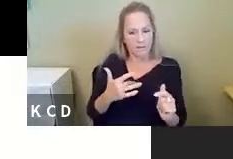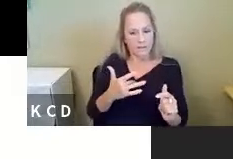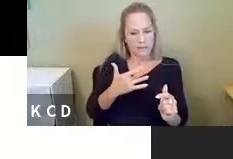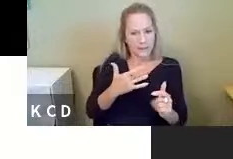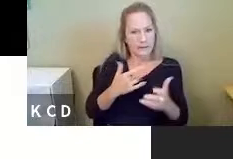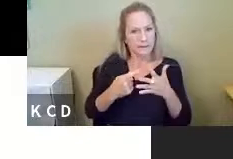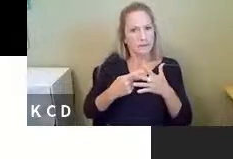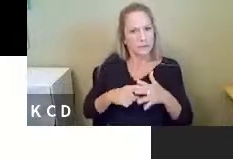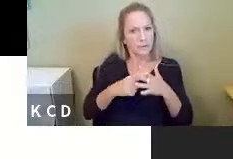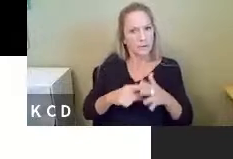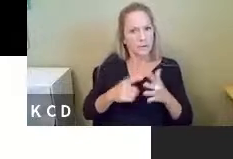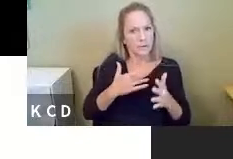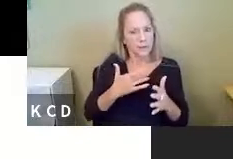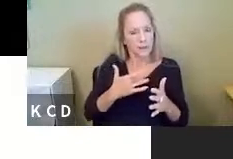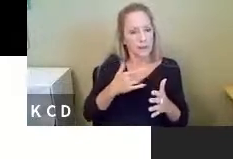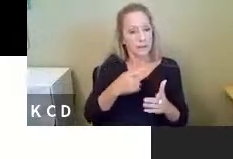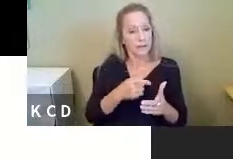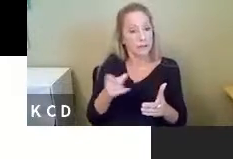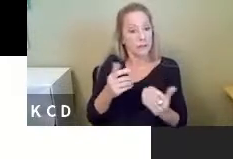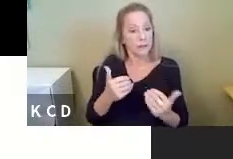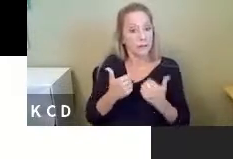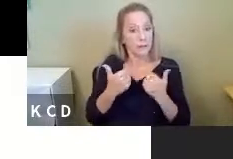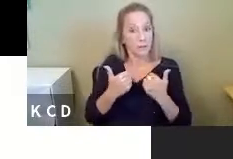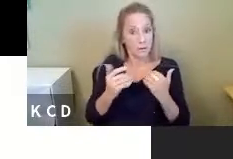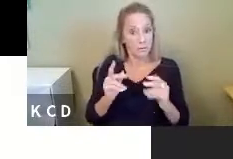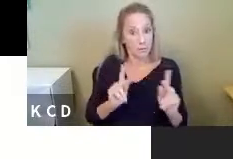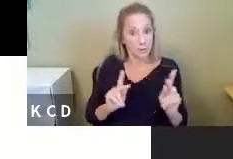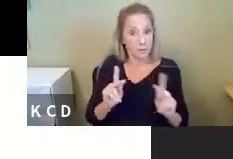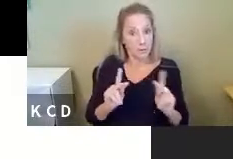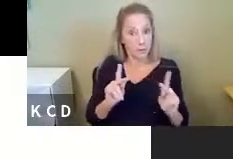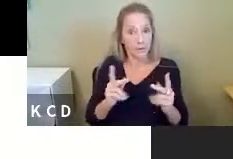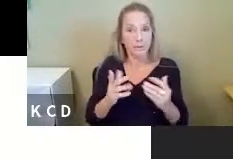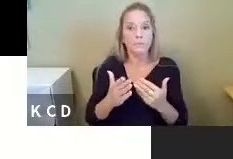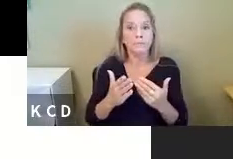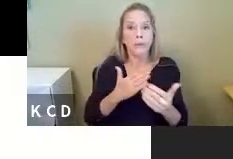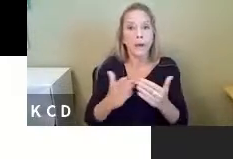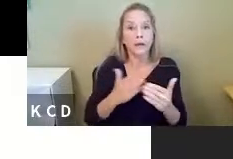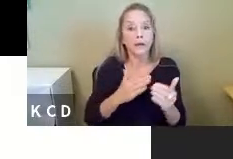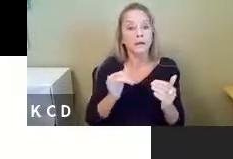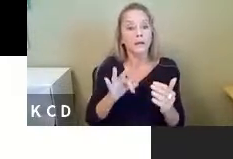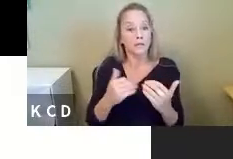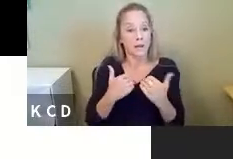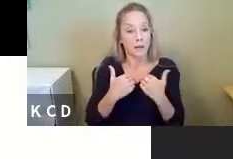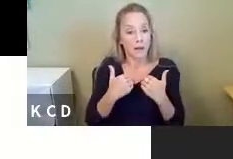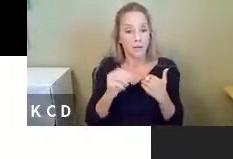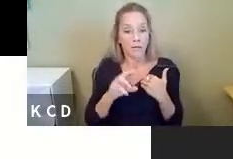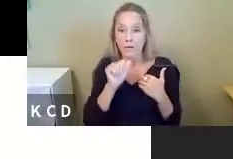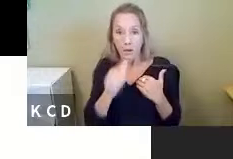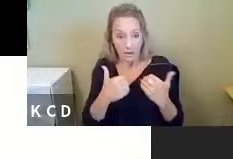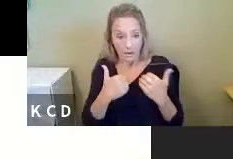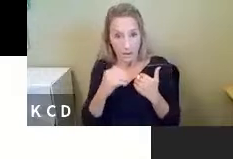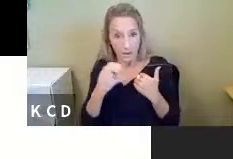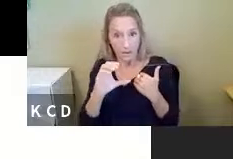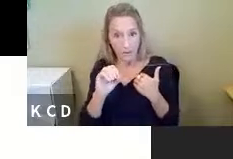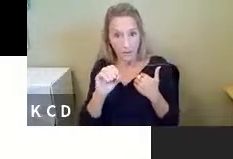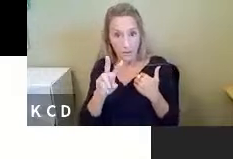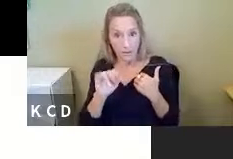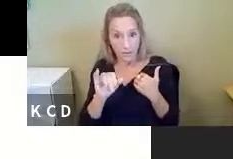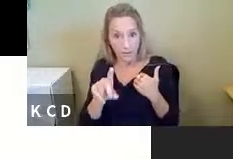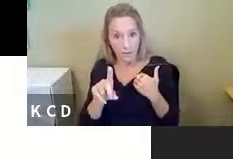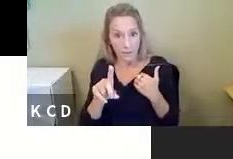idea in young people that it doesn't even matter if we know they had COVID or not, and